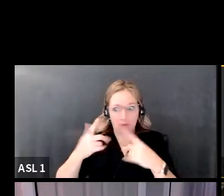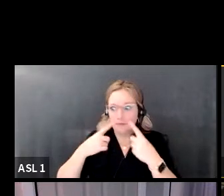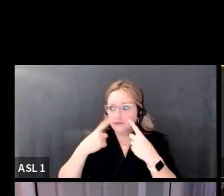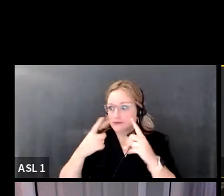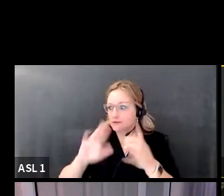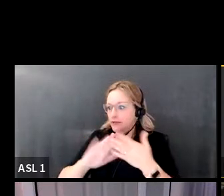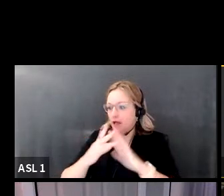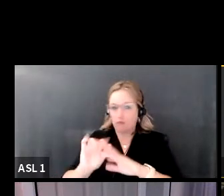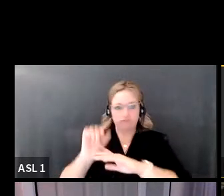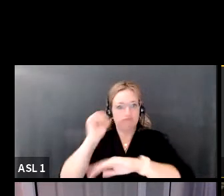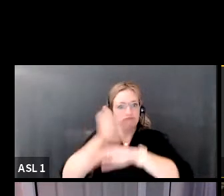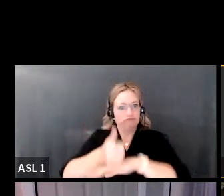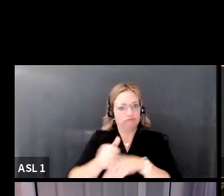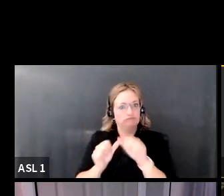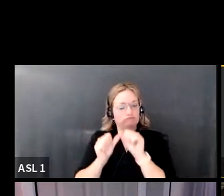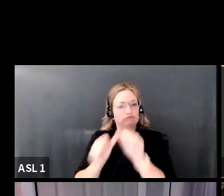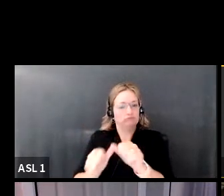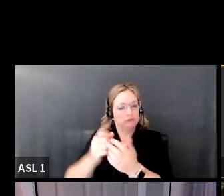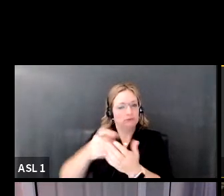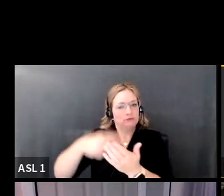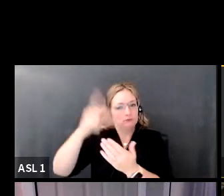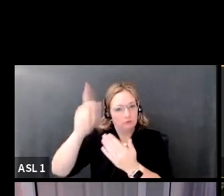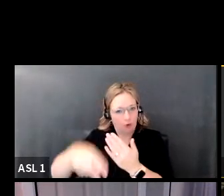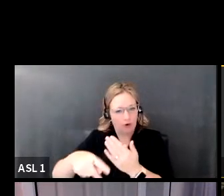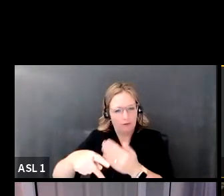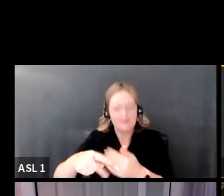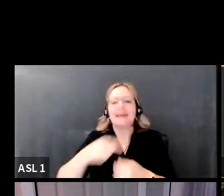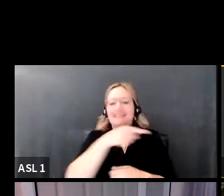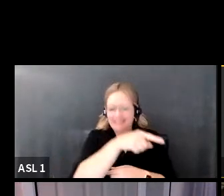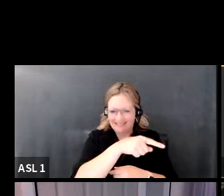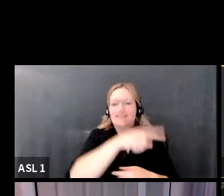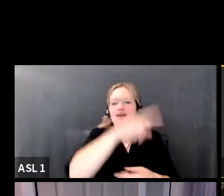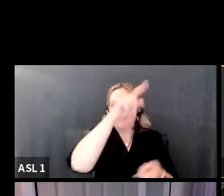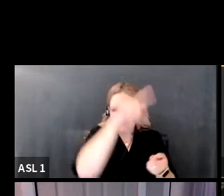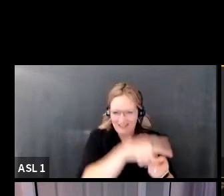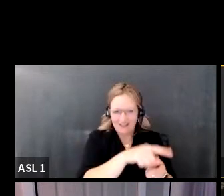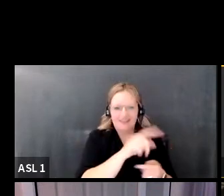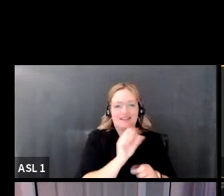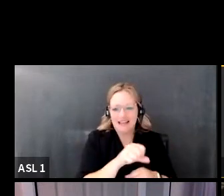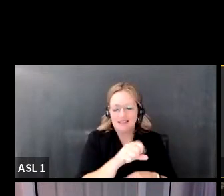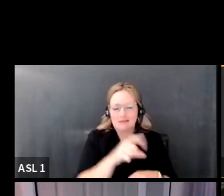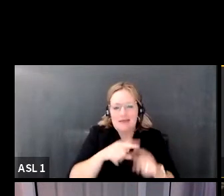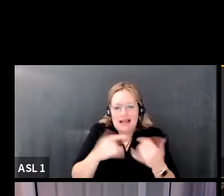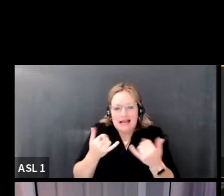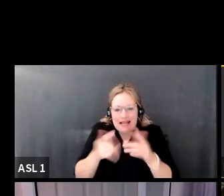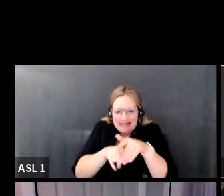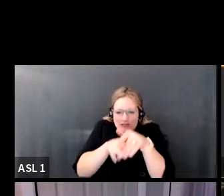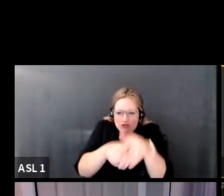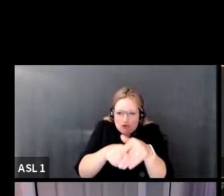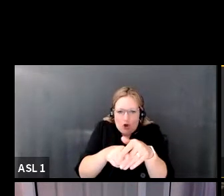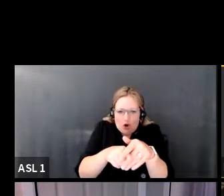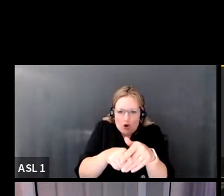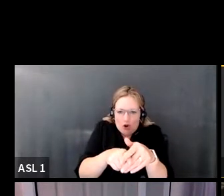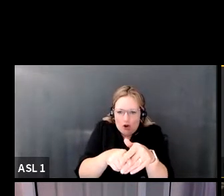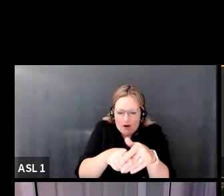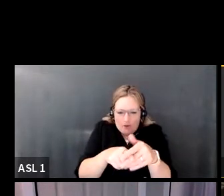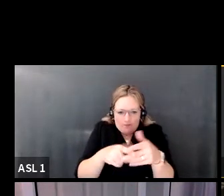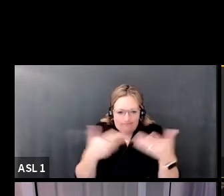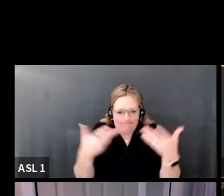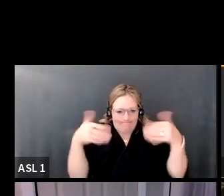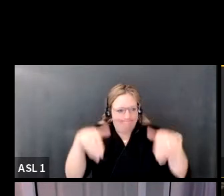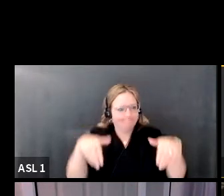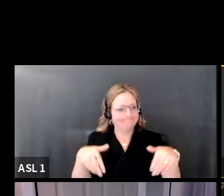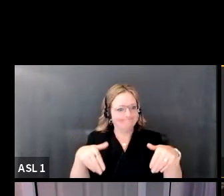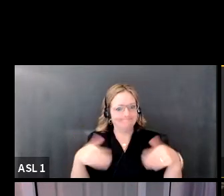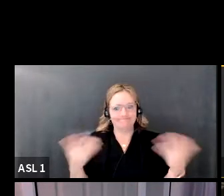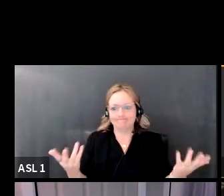transition that the amount of funding needed for the ops will decrease i guess it's just a matter of how do we start this and again that's where i kind of